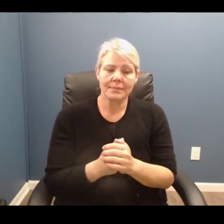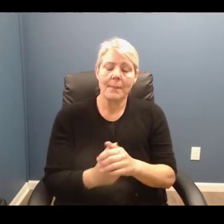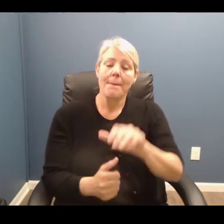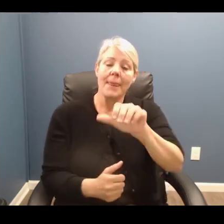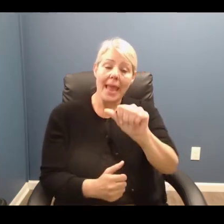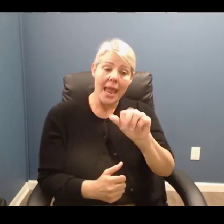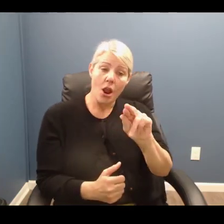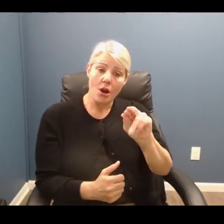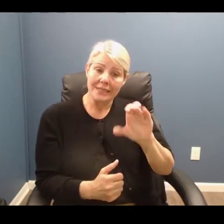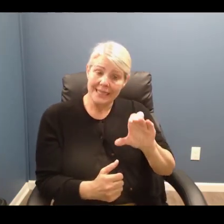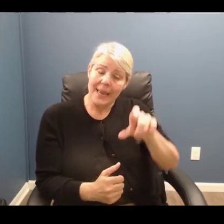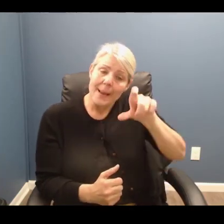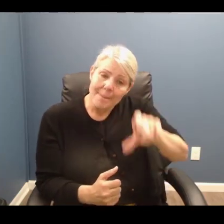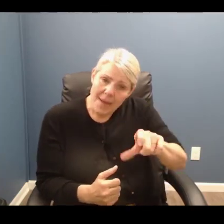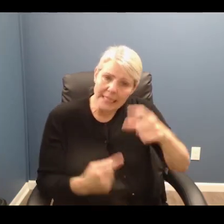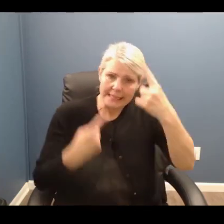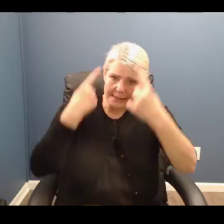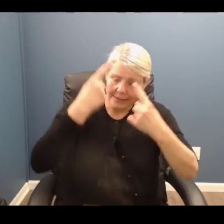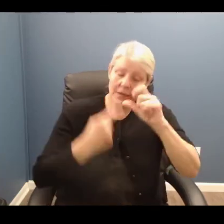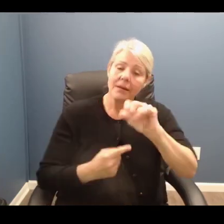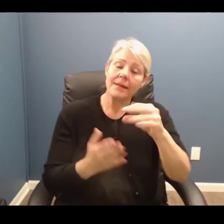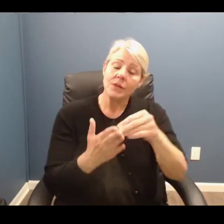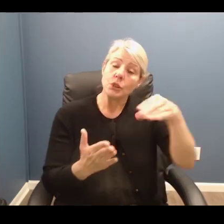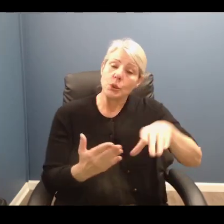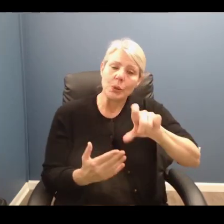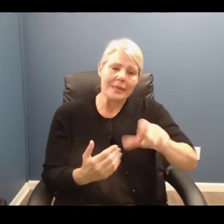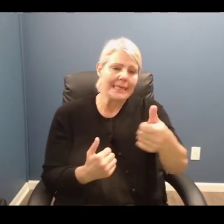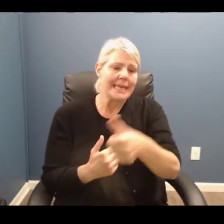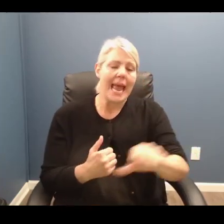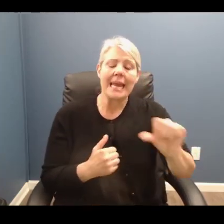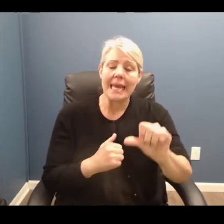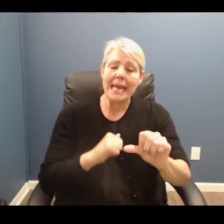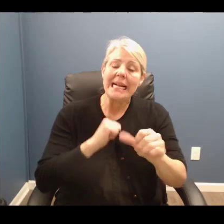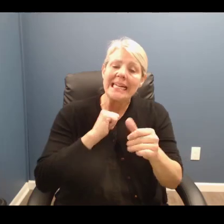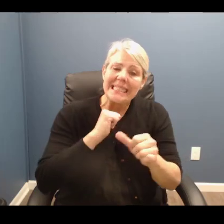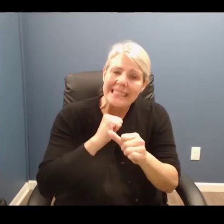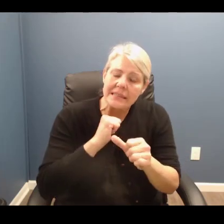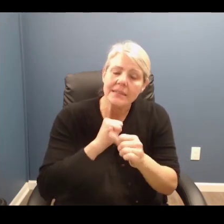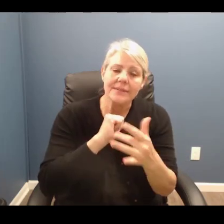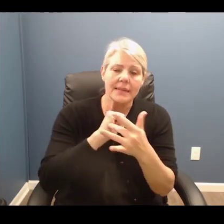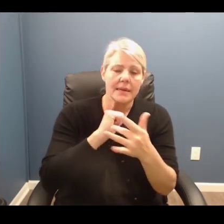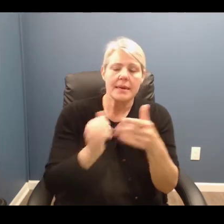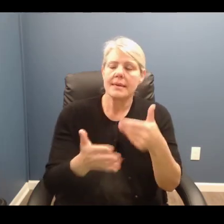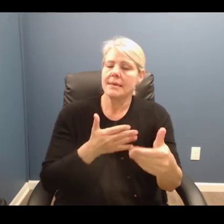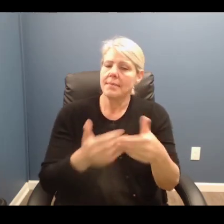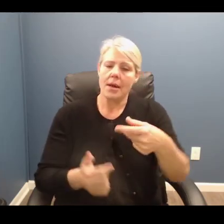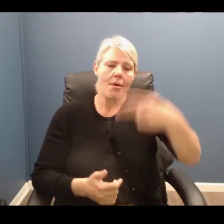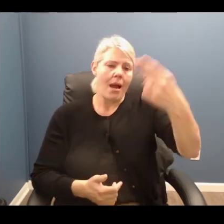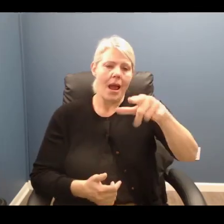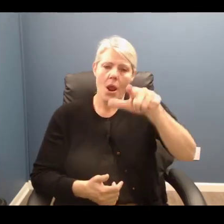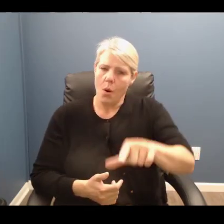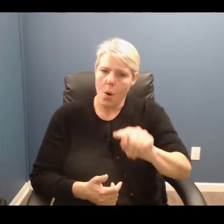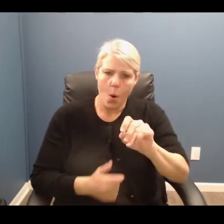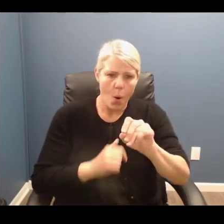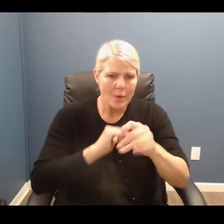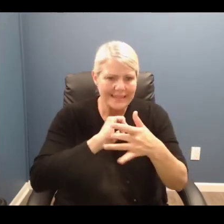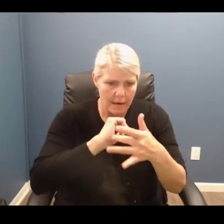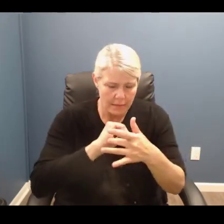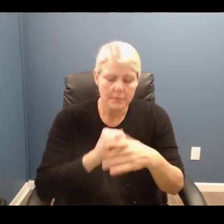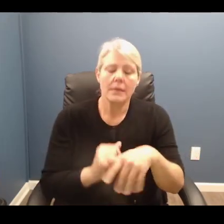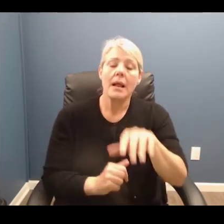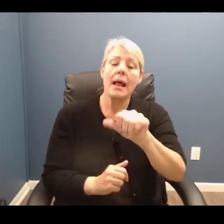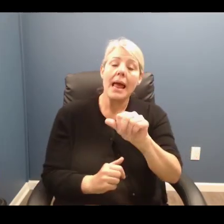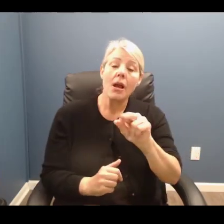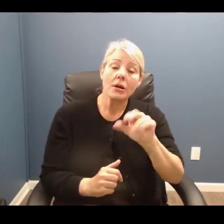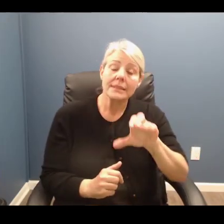The ARC must consider if the student requires any assistive technology, whether low-tech or high-tech. The ARC